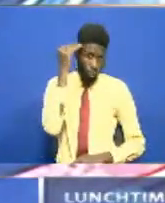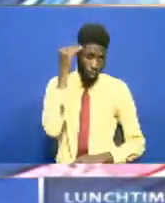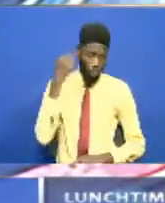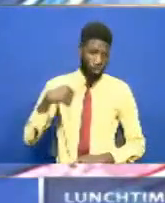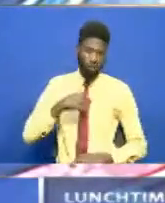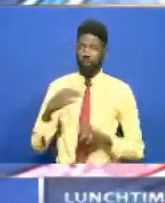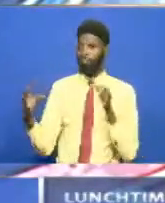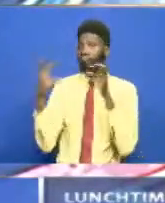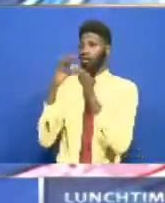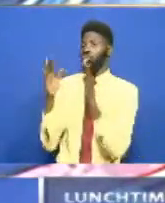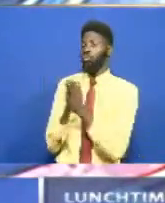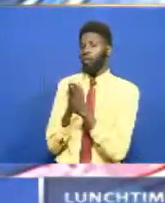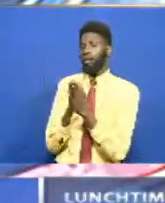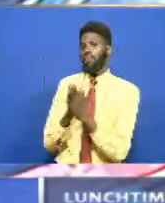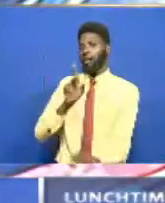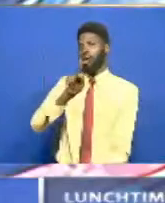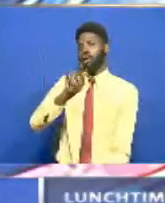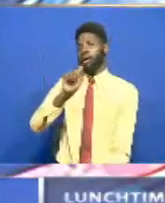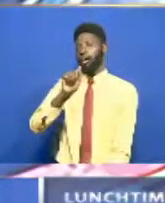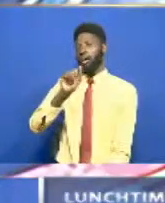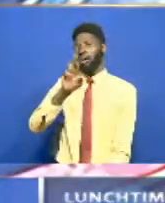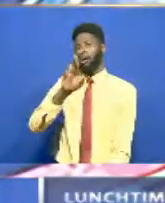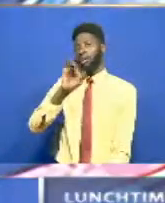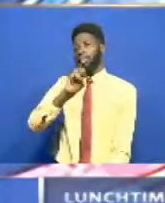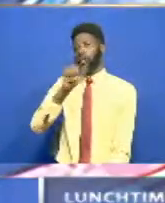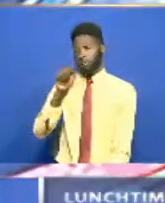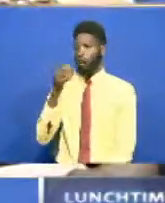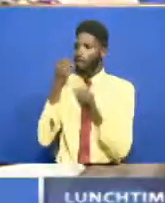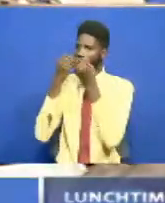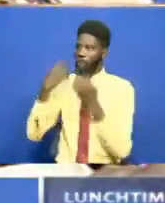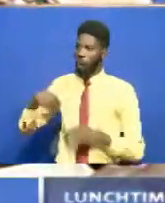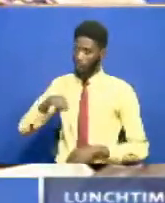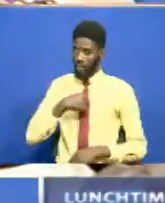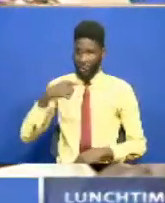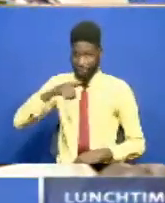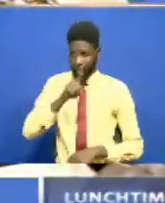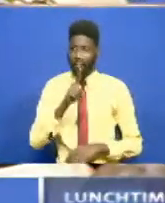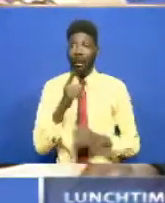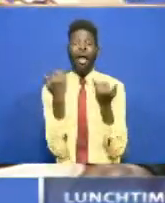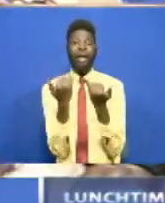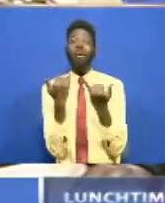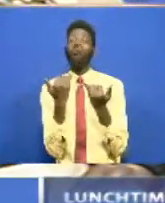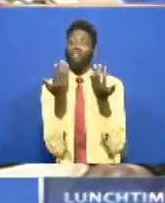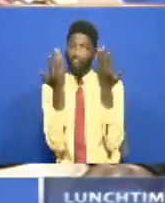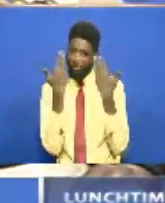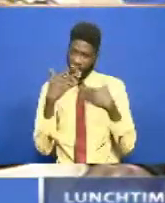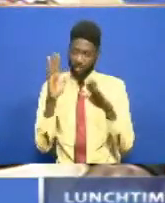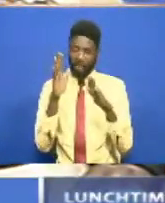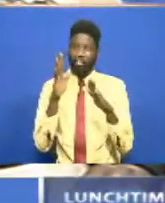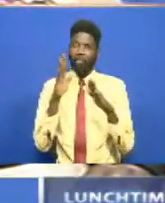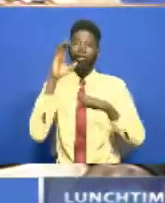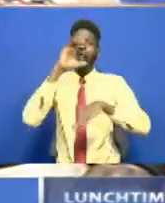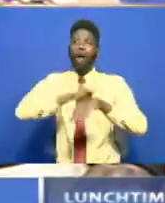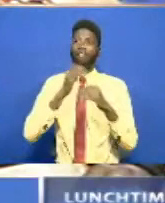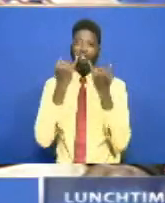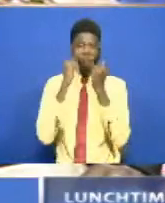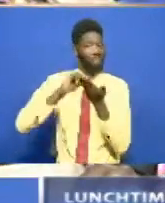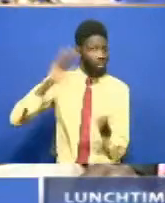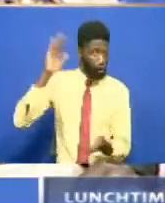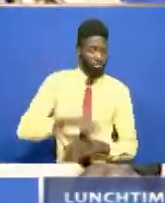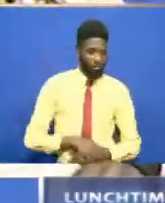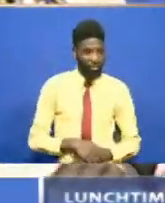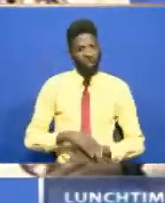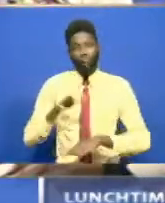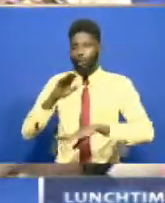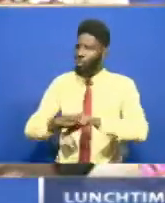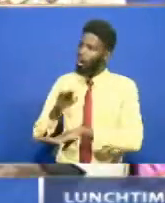with Jenei Karisa to give us an update on whether she has been able to get any more information. Jenei, a very good afternoon to